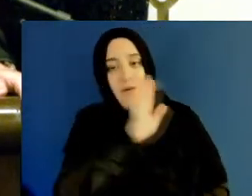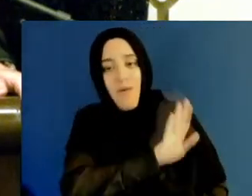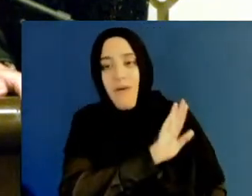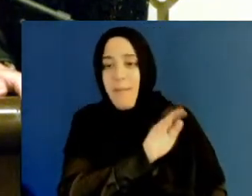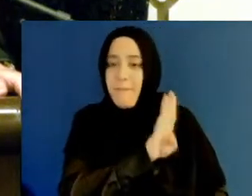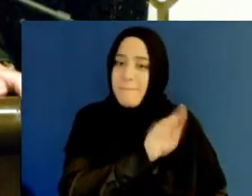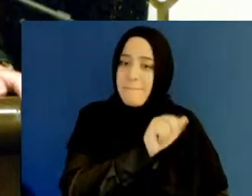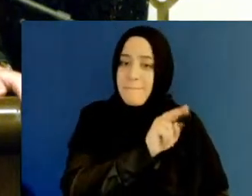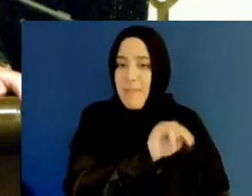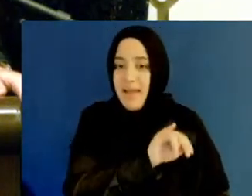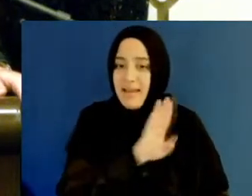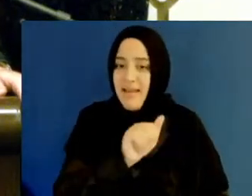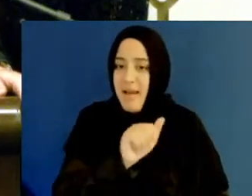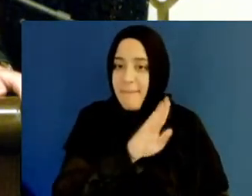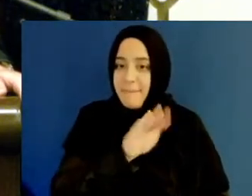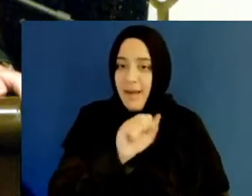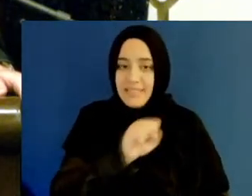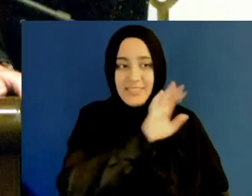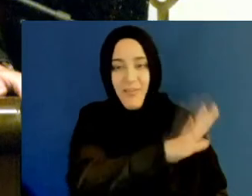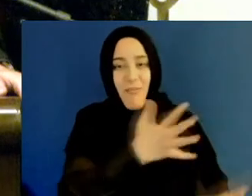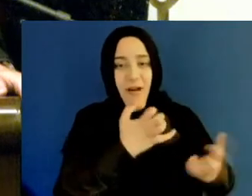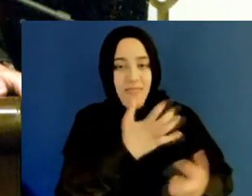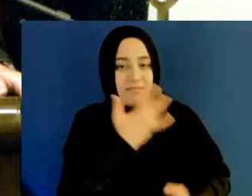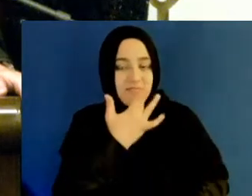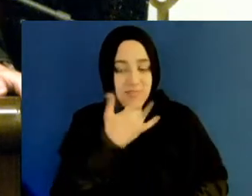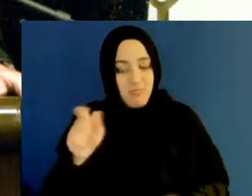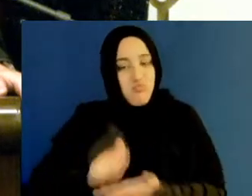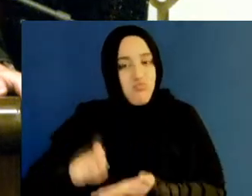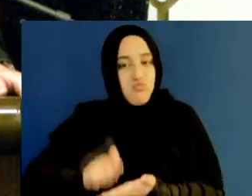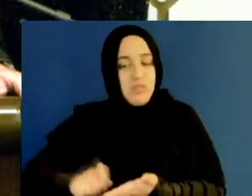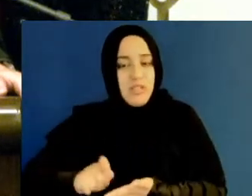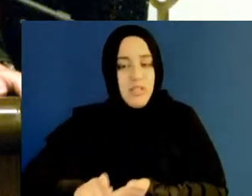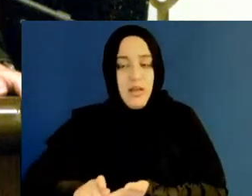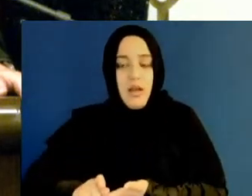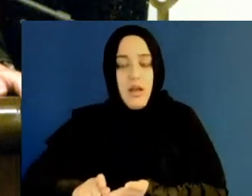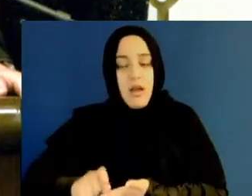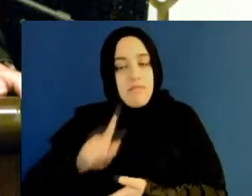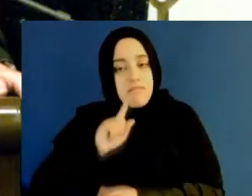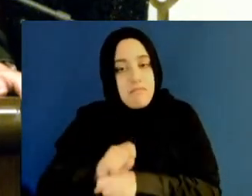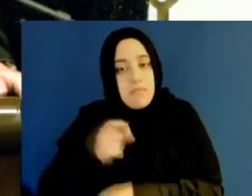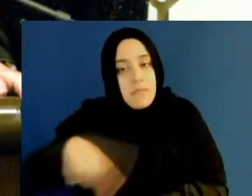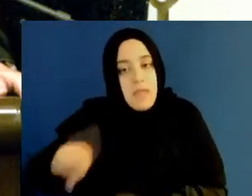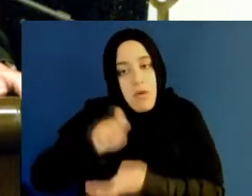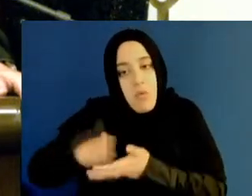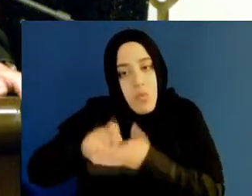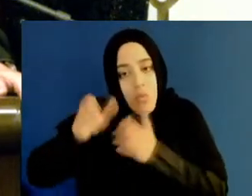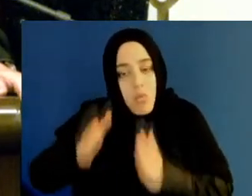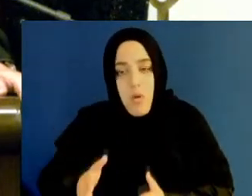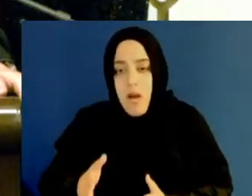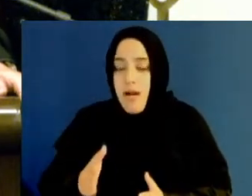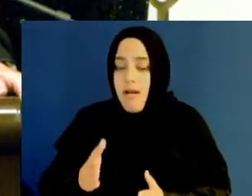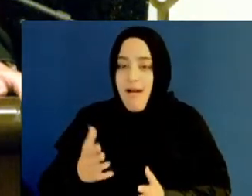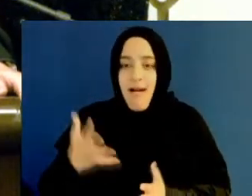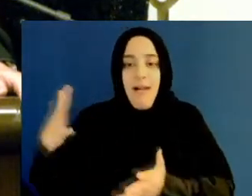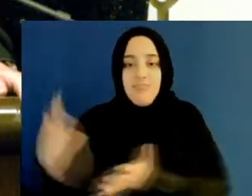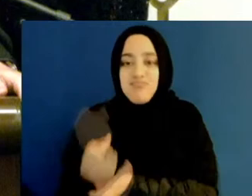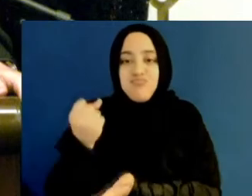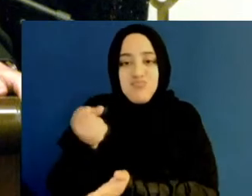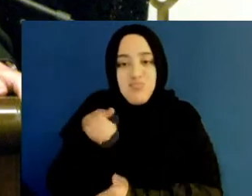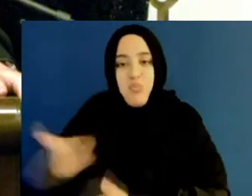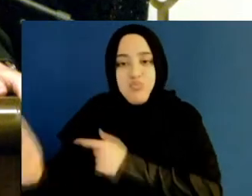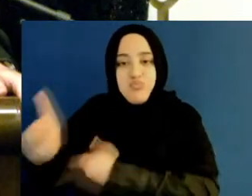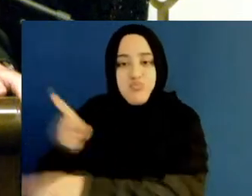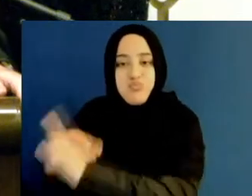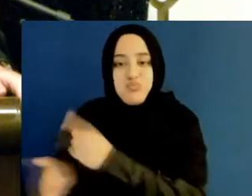did not spare any effort to humiliate Imam Sajjad when it came to writing about what type